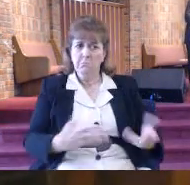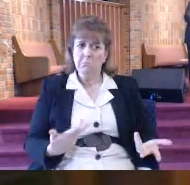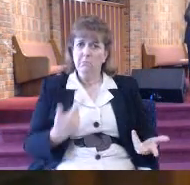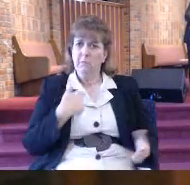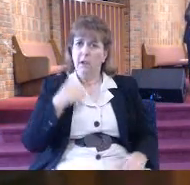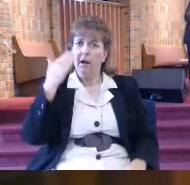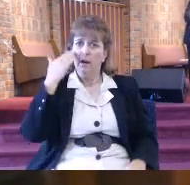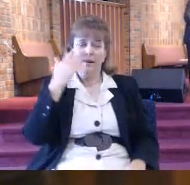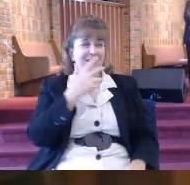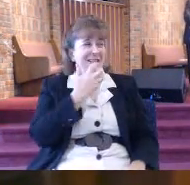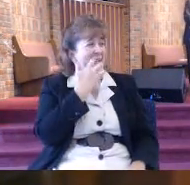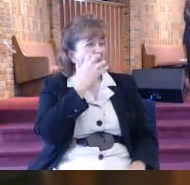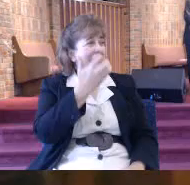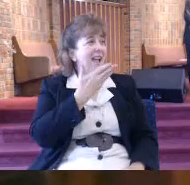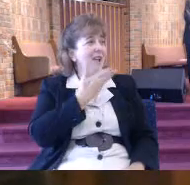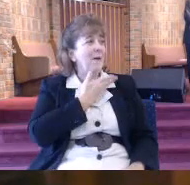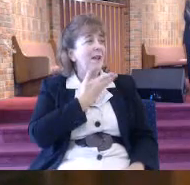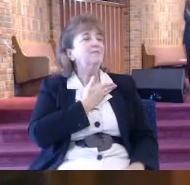Thank you.